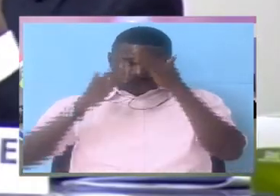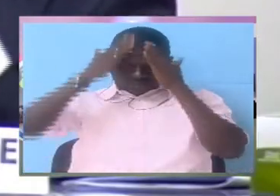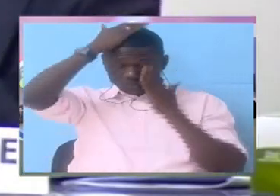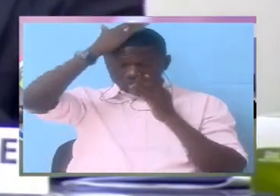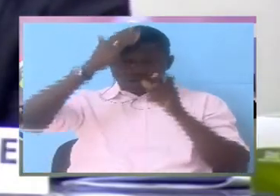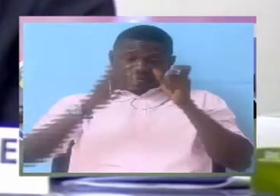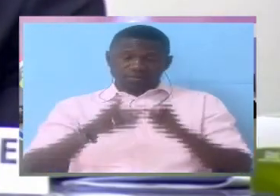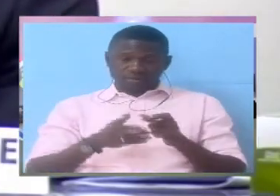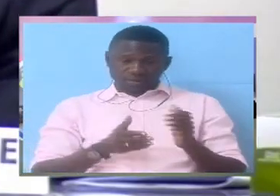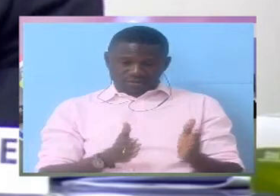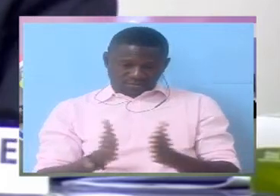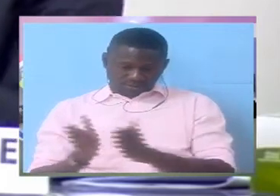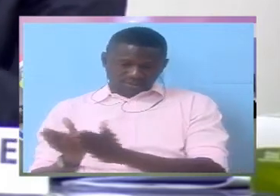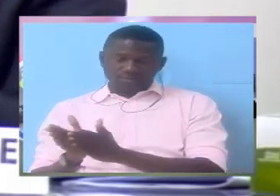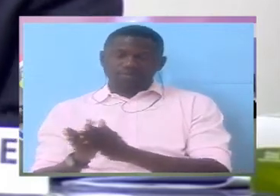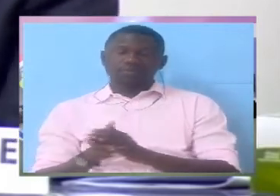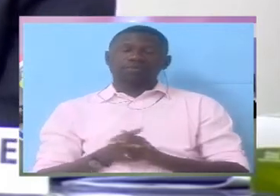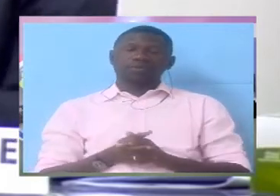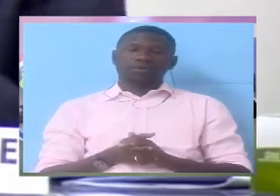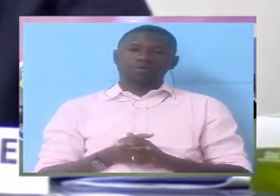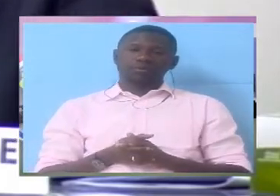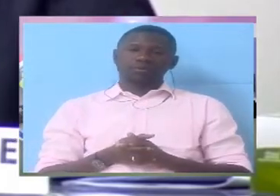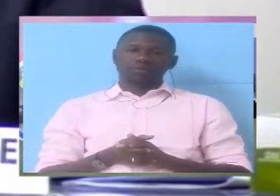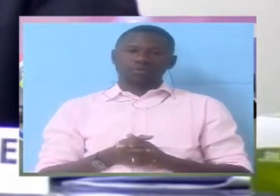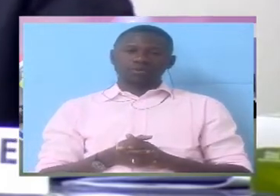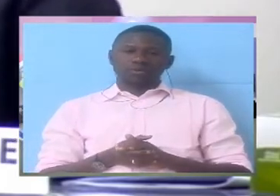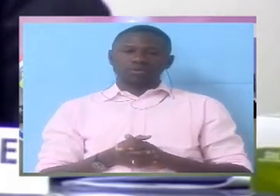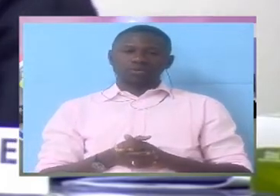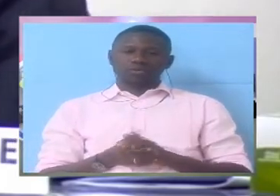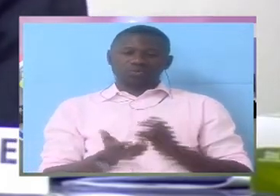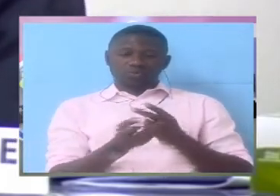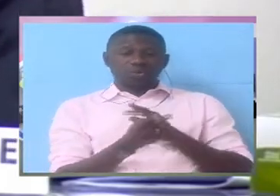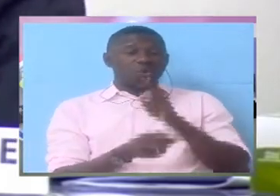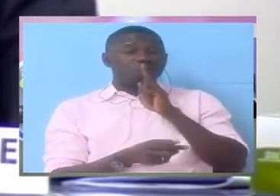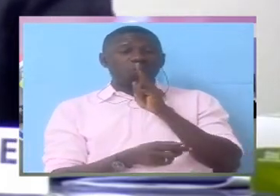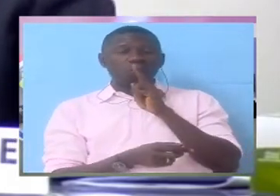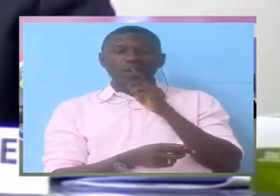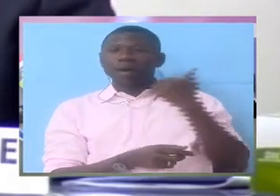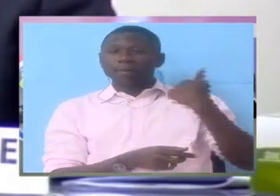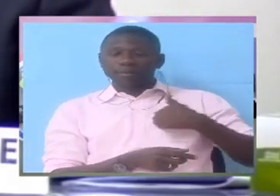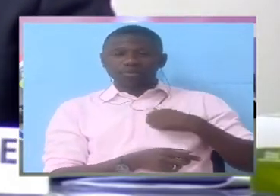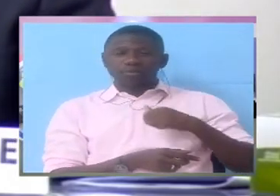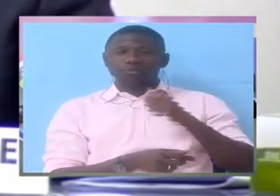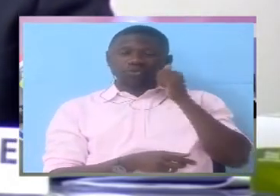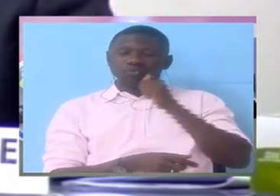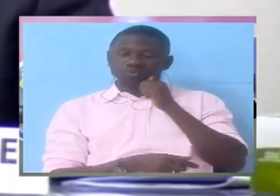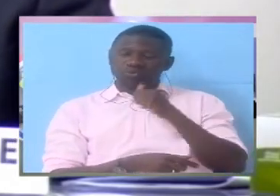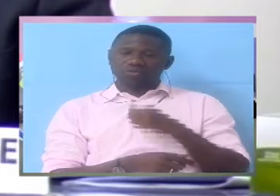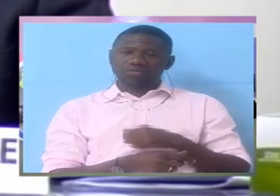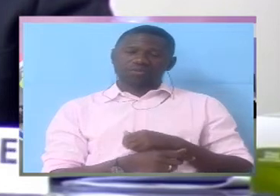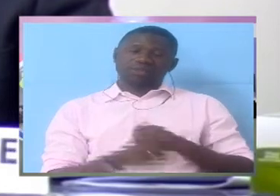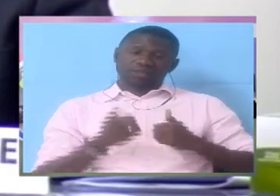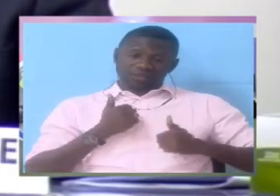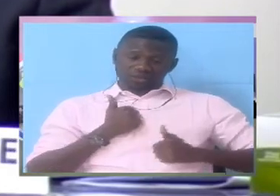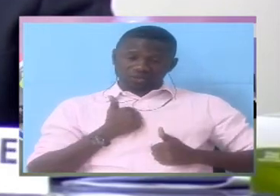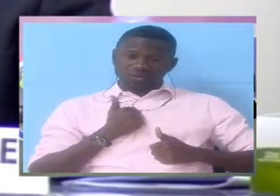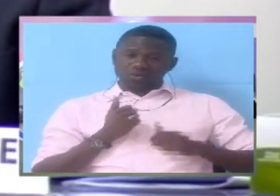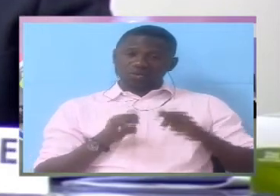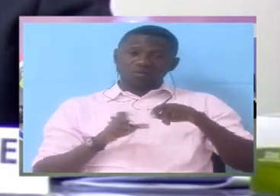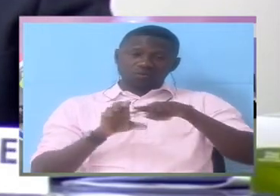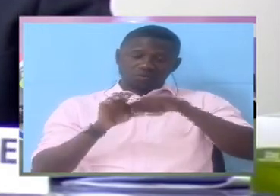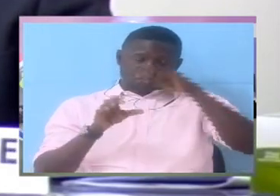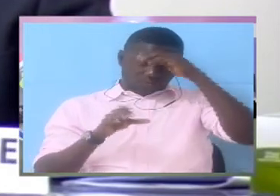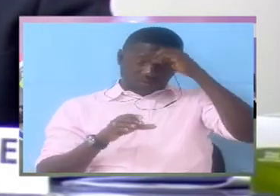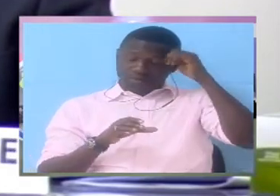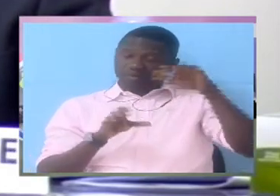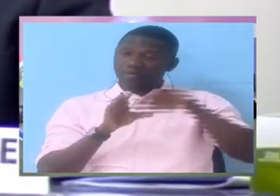karala. Who are the people who were used? The security personnel who were used. Silan nin soja rol boraje tanko bunda do kula la karola